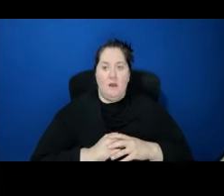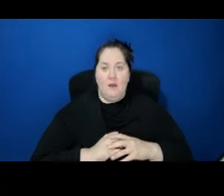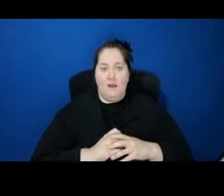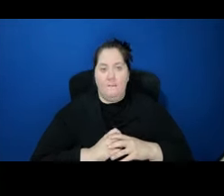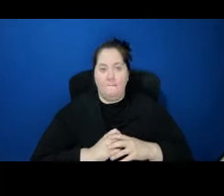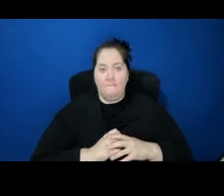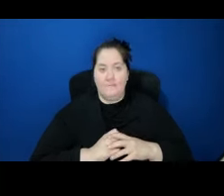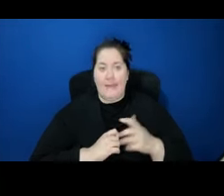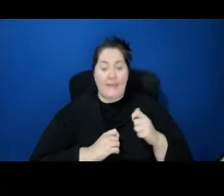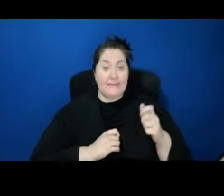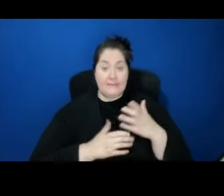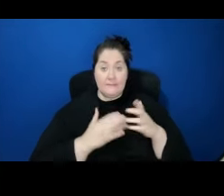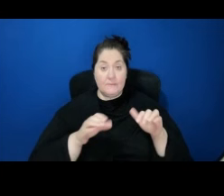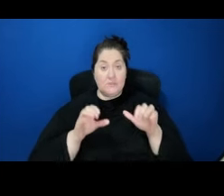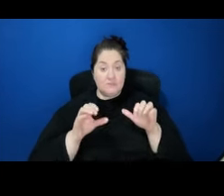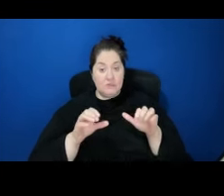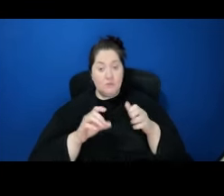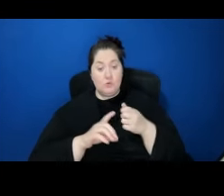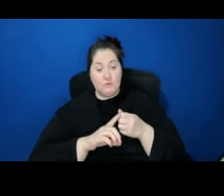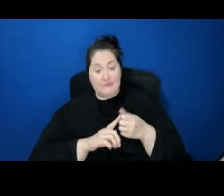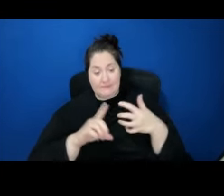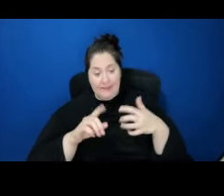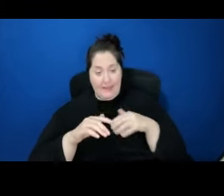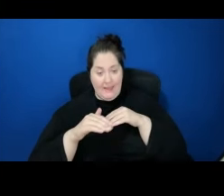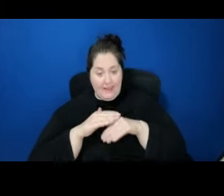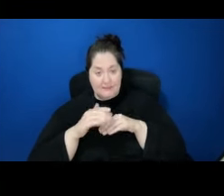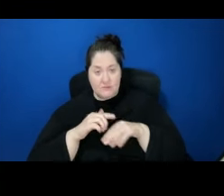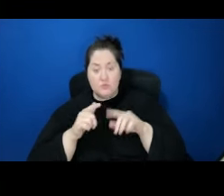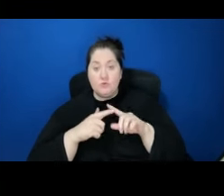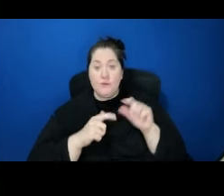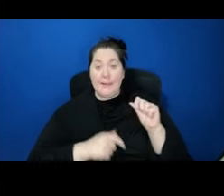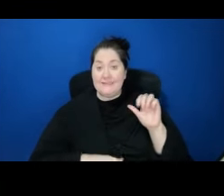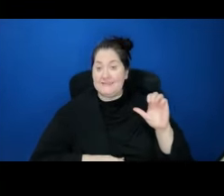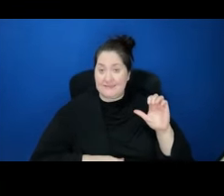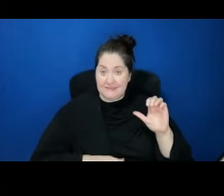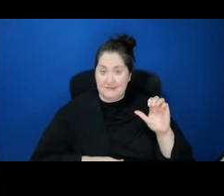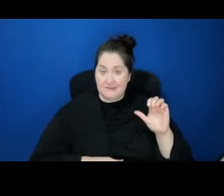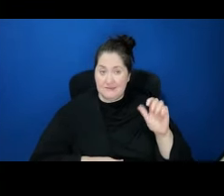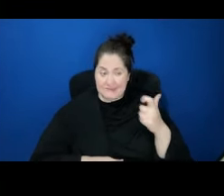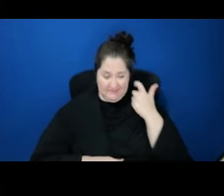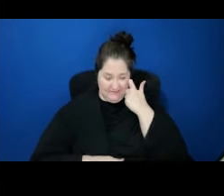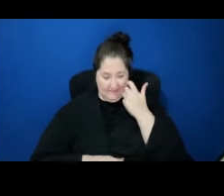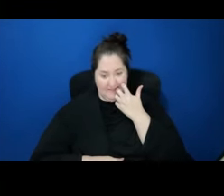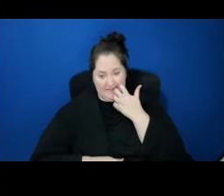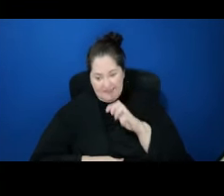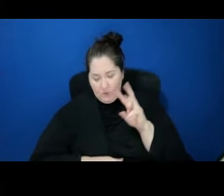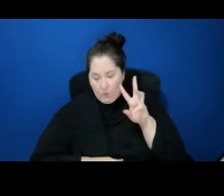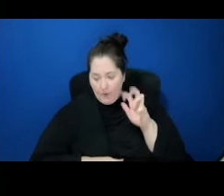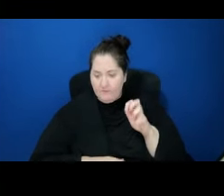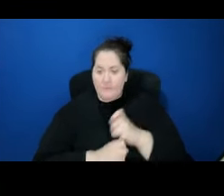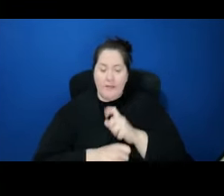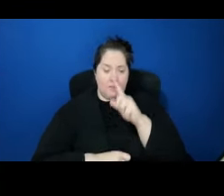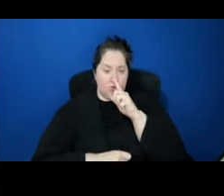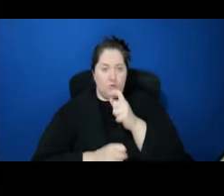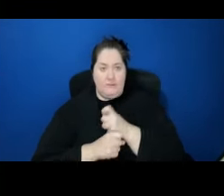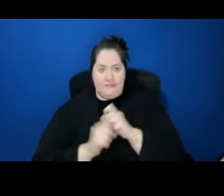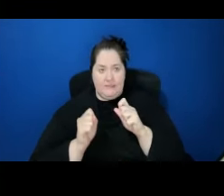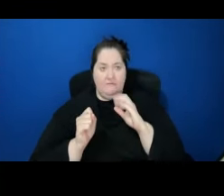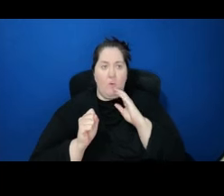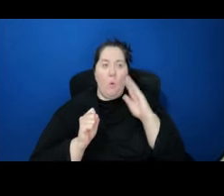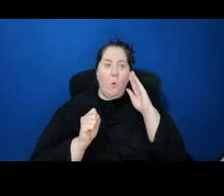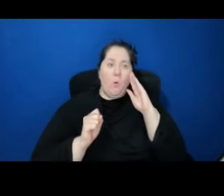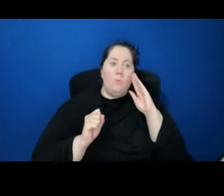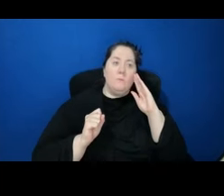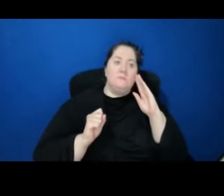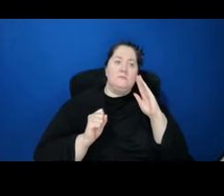Is there anything being done to expand access to air conditioning in light of the recent heat waves to make sure that we are safe in our homes as climate